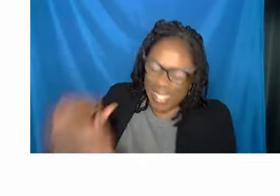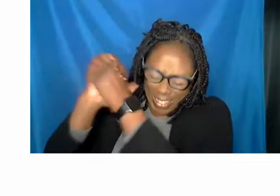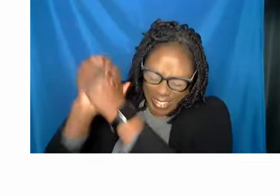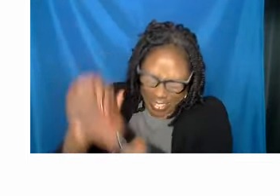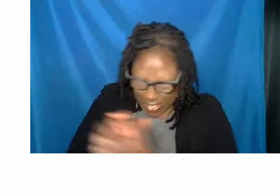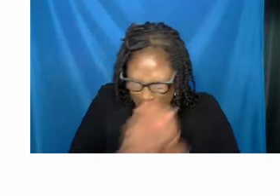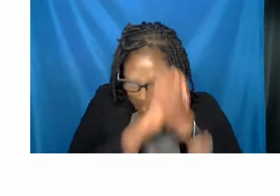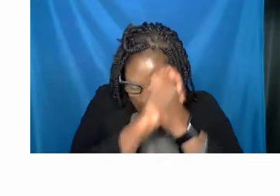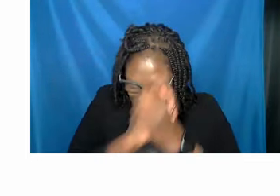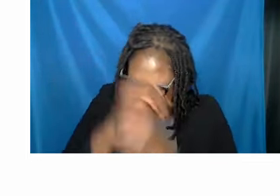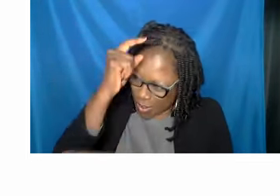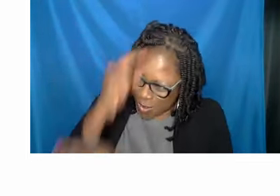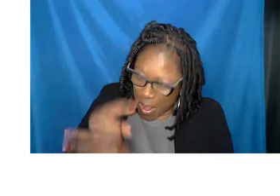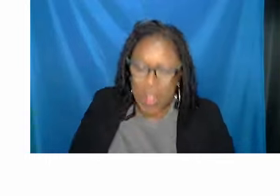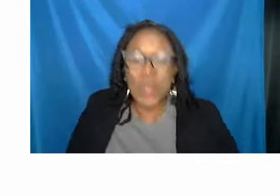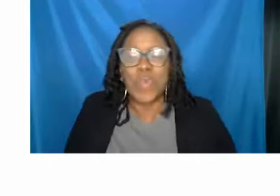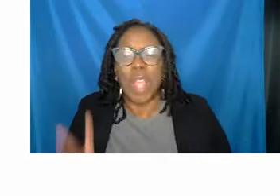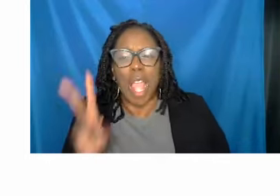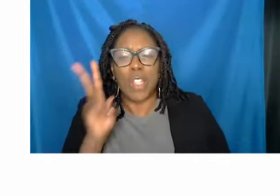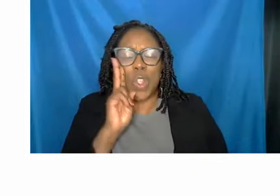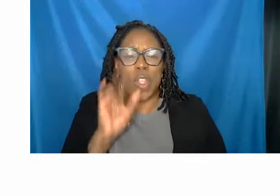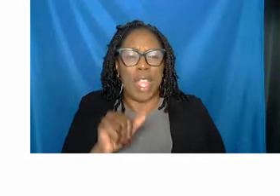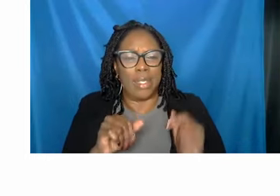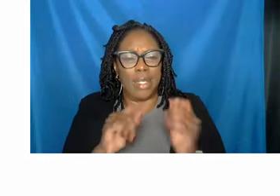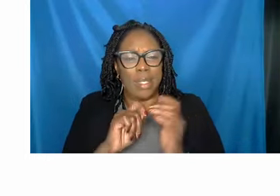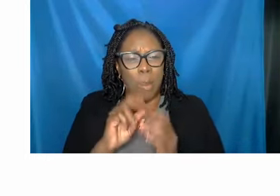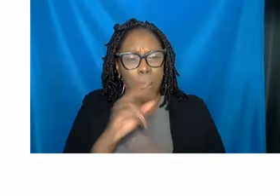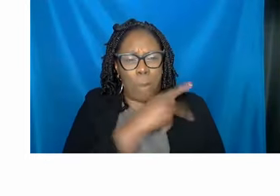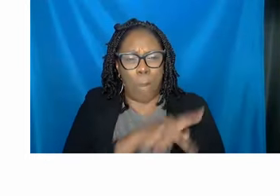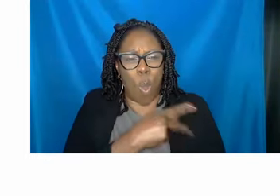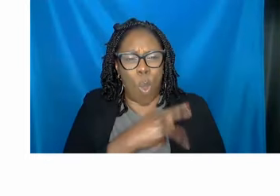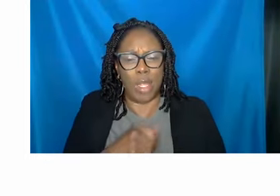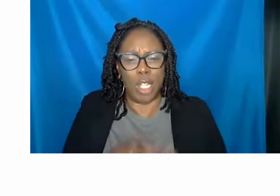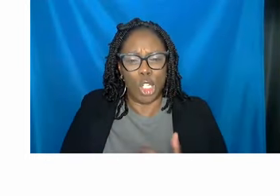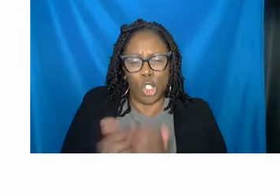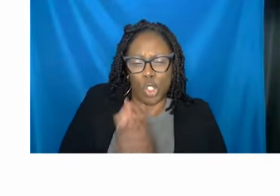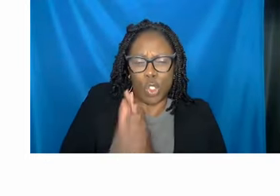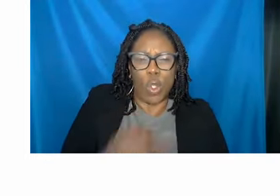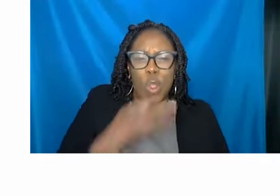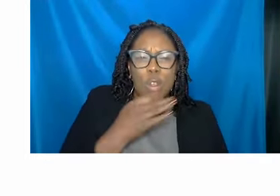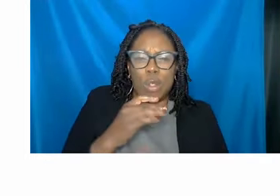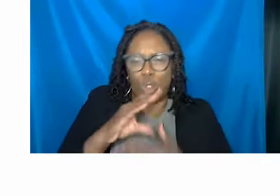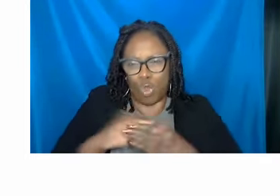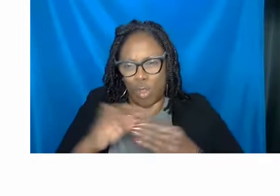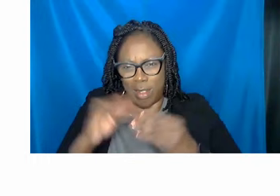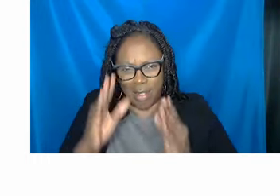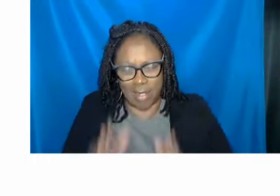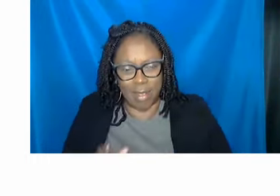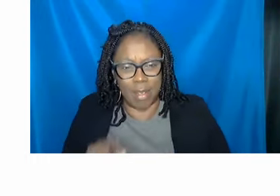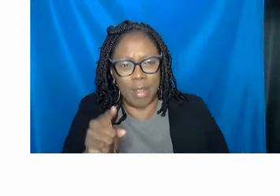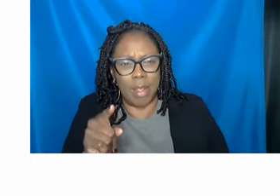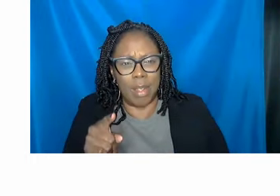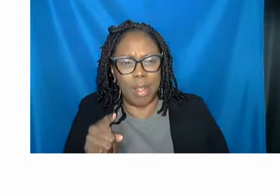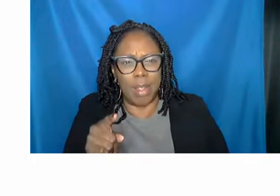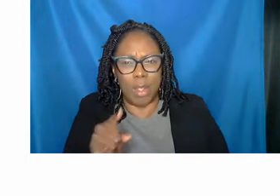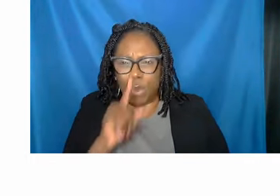congratulations, right? I saw that, you know, she's a poet, scholar, storyteller, right? A profound. Lost her,